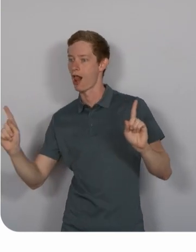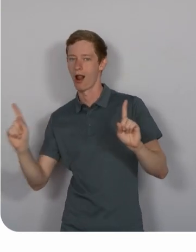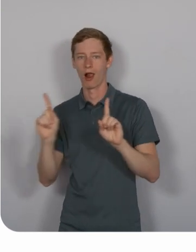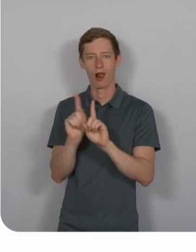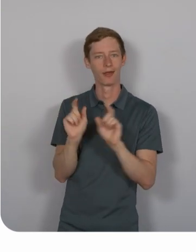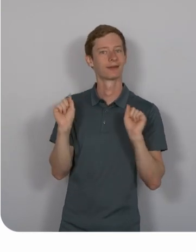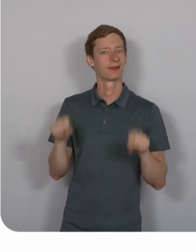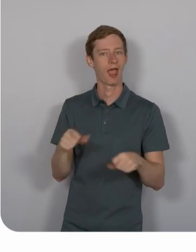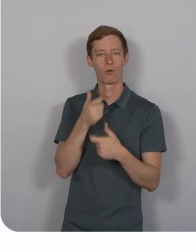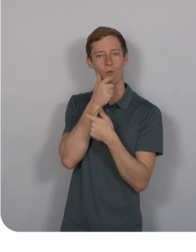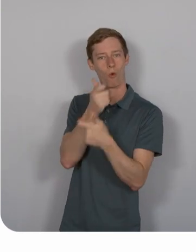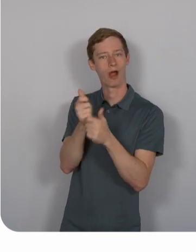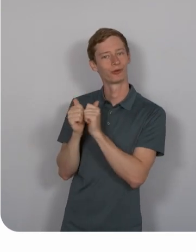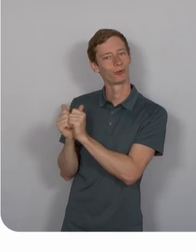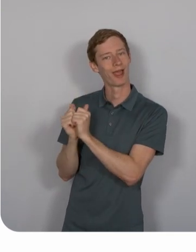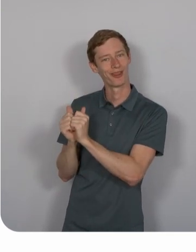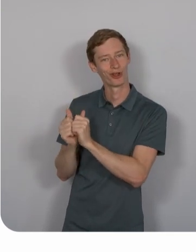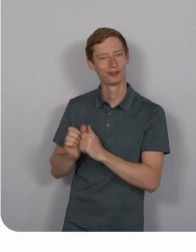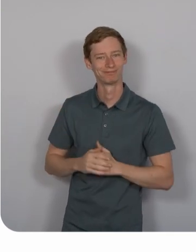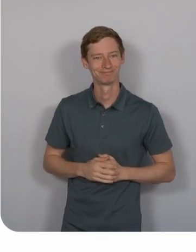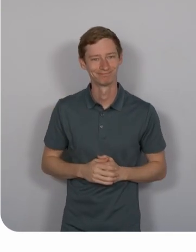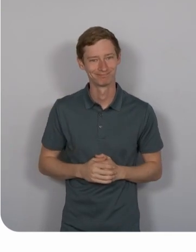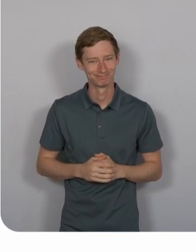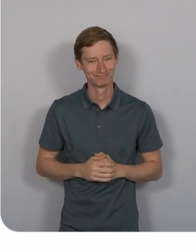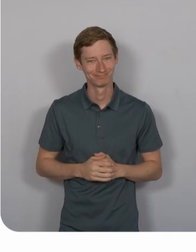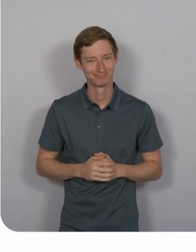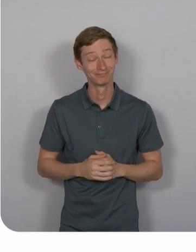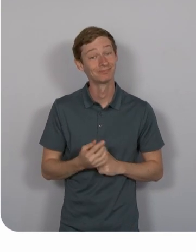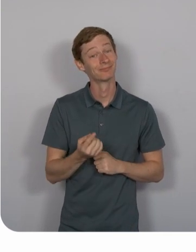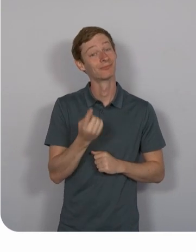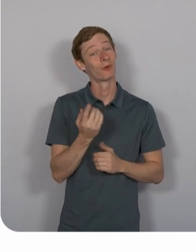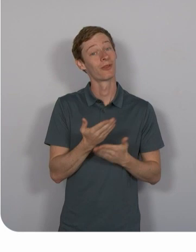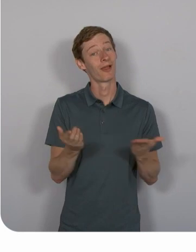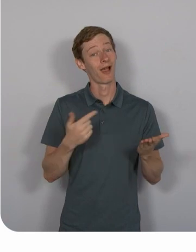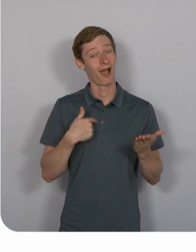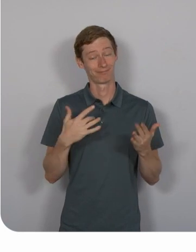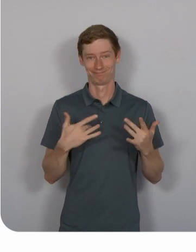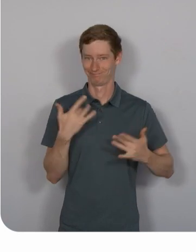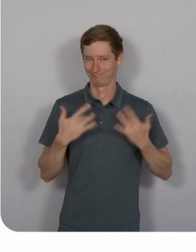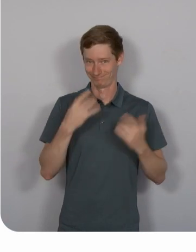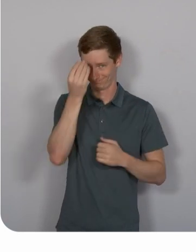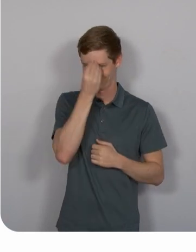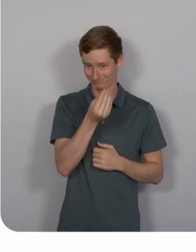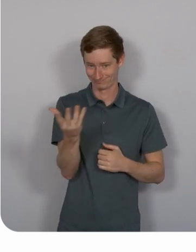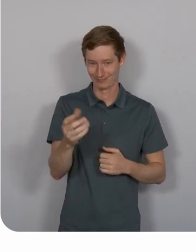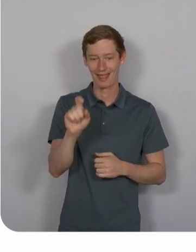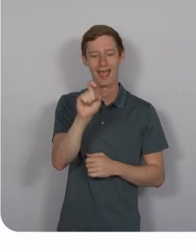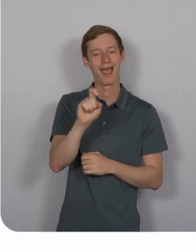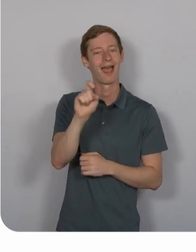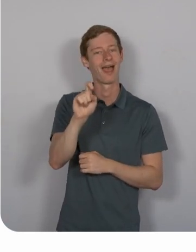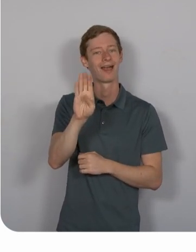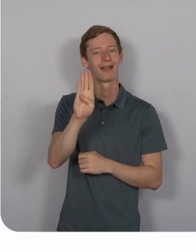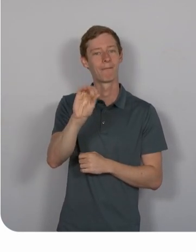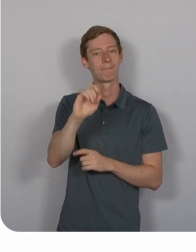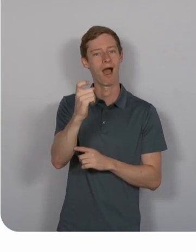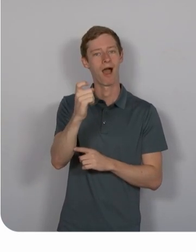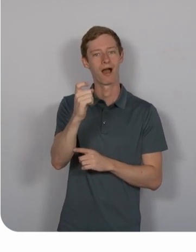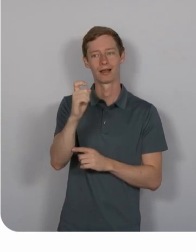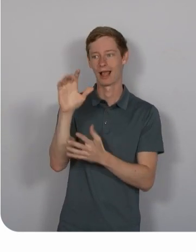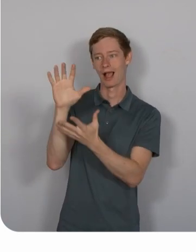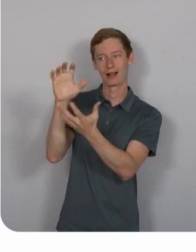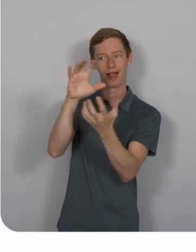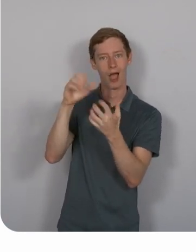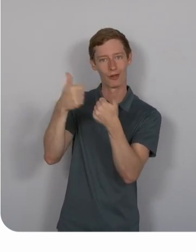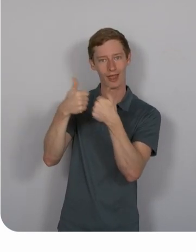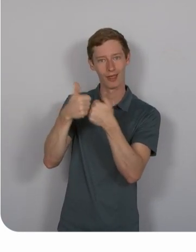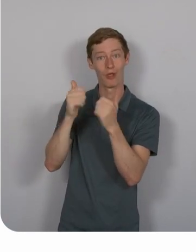thing that I'm pretty excited to share today is that Xbox Cloud Gaming is coming to Quest